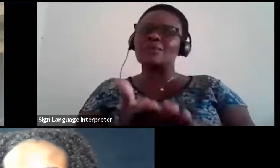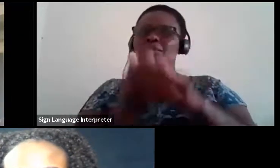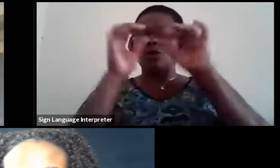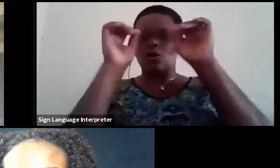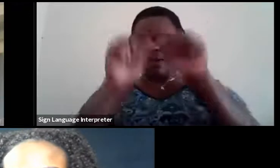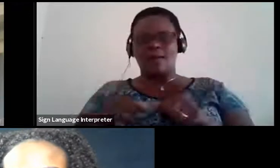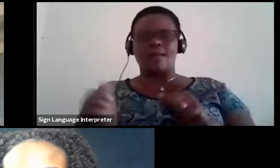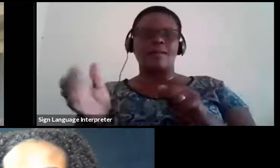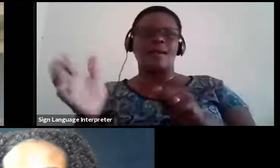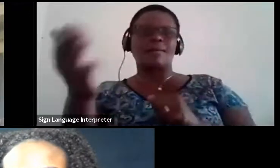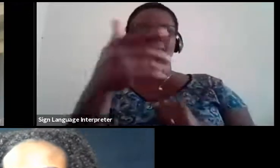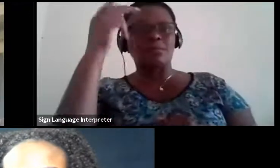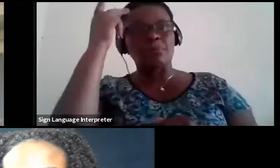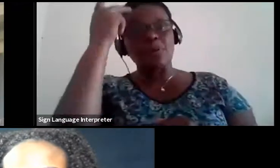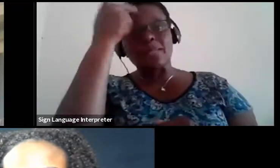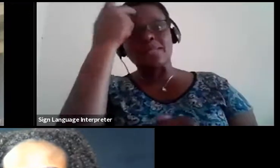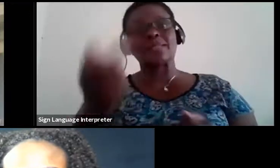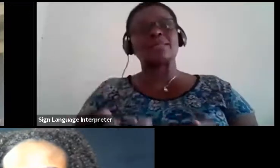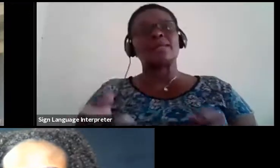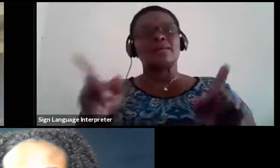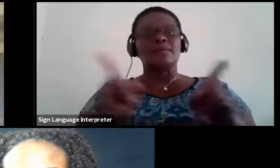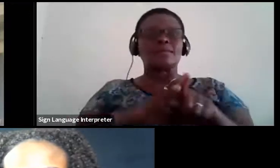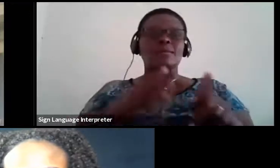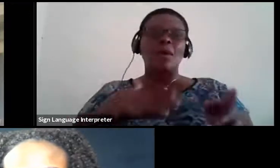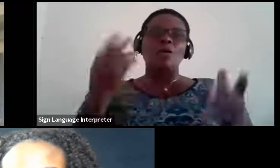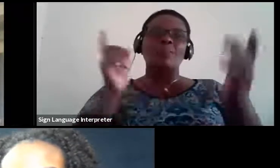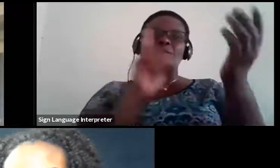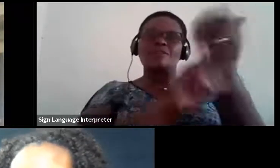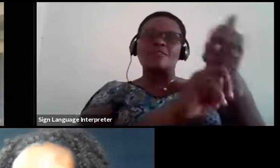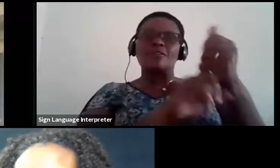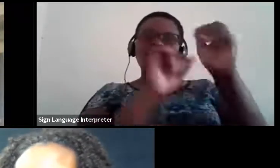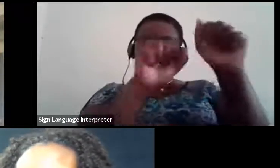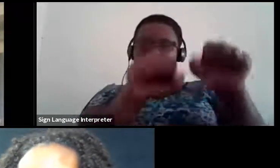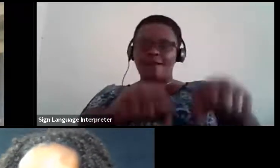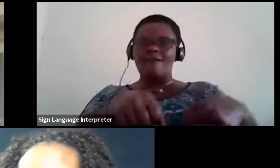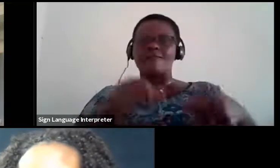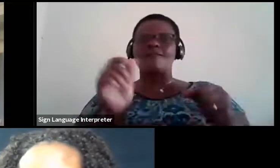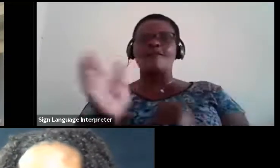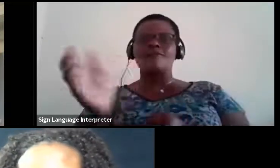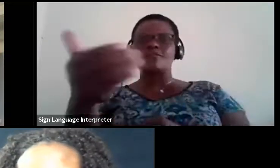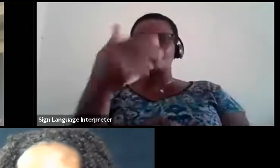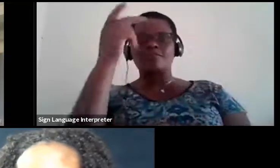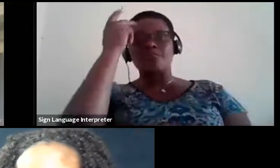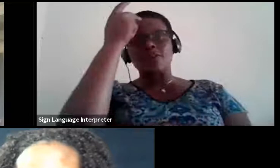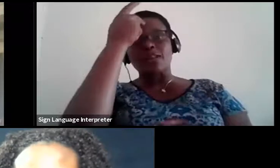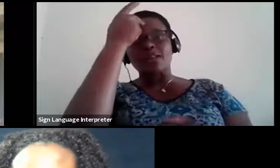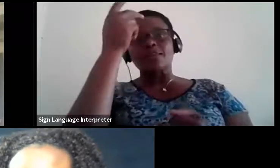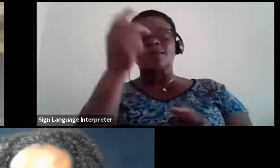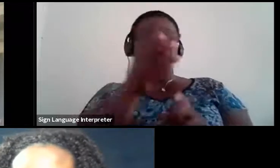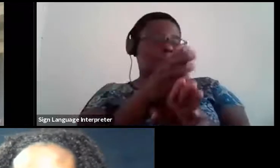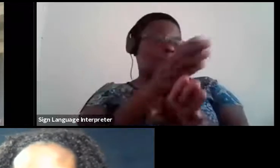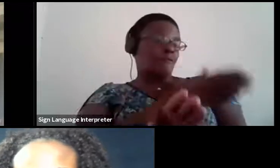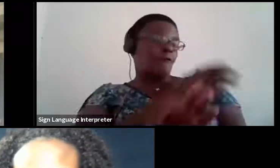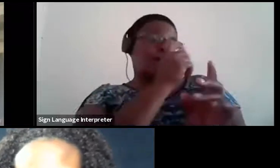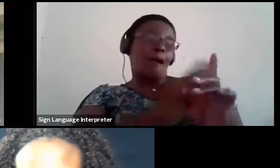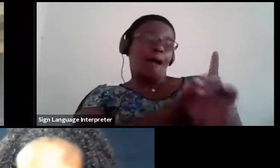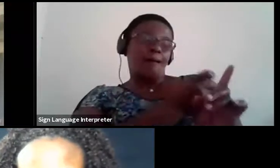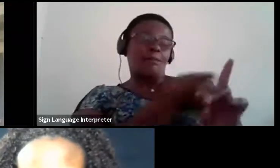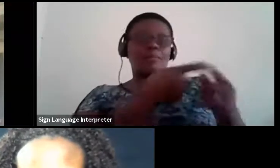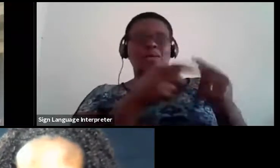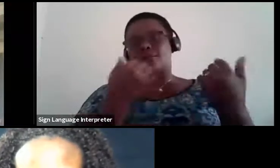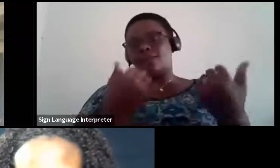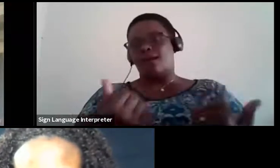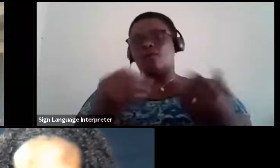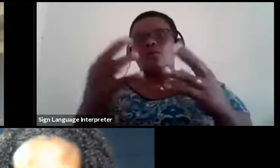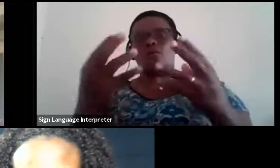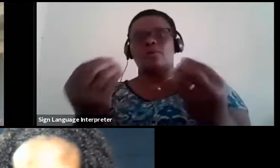our beneficiaries are also able to access spaces that would have been previously difficult to get into. But as